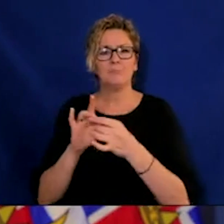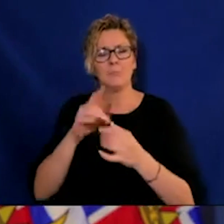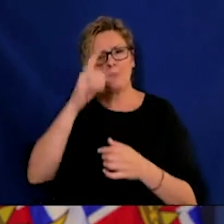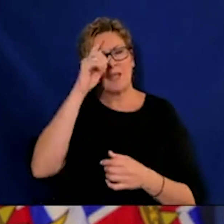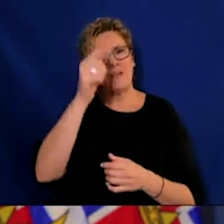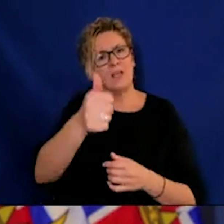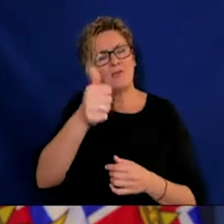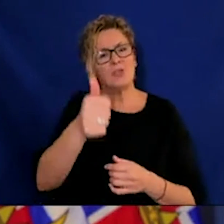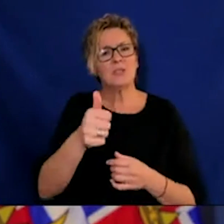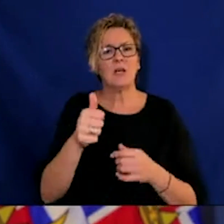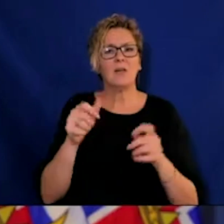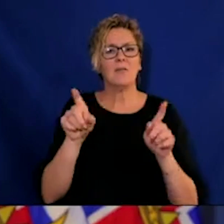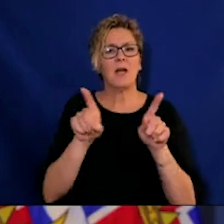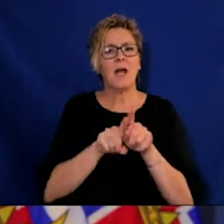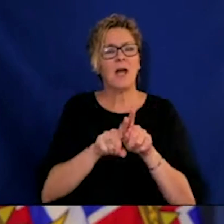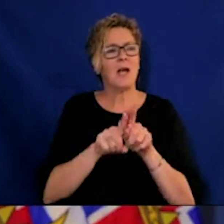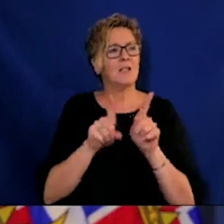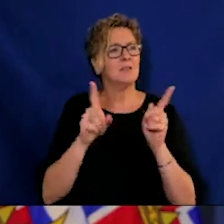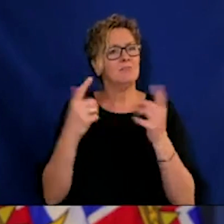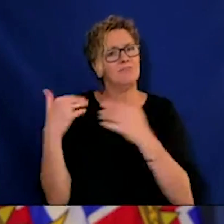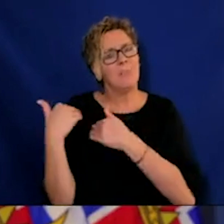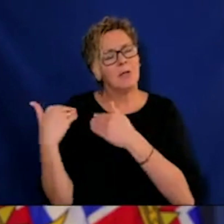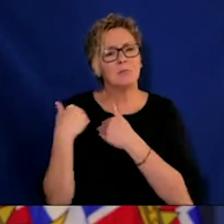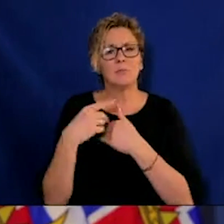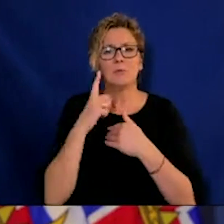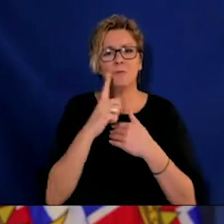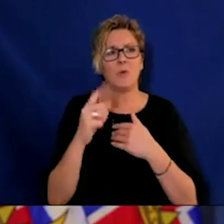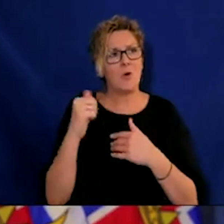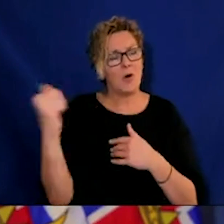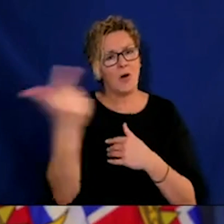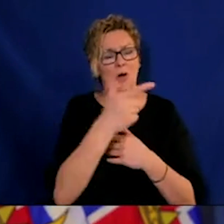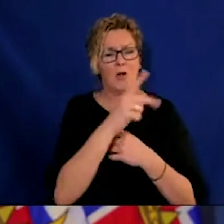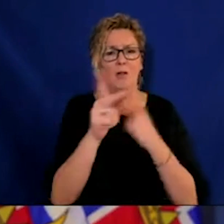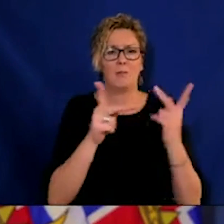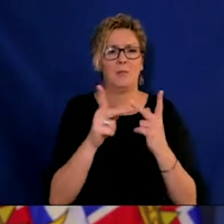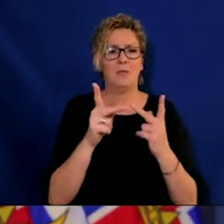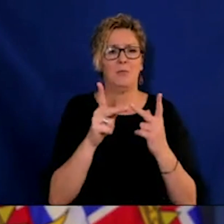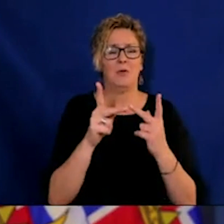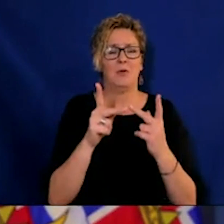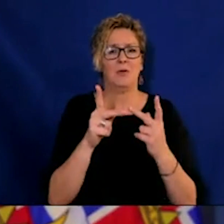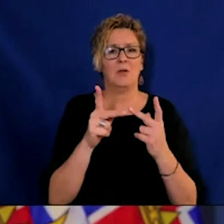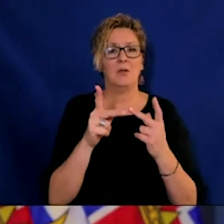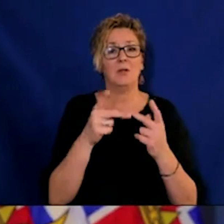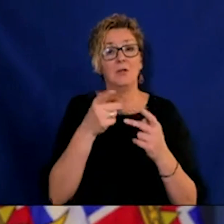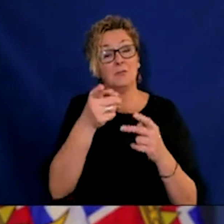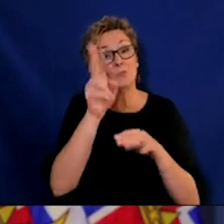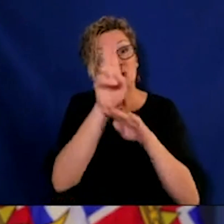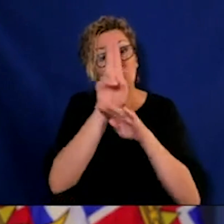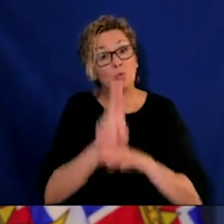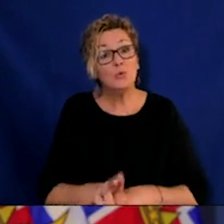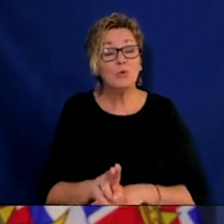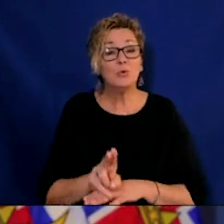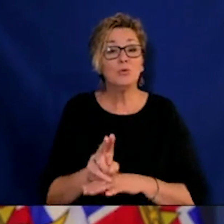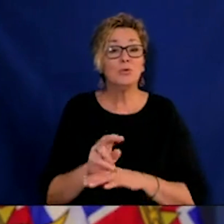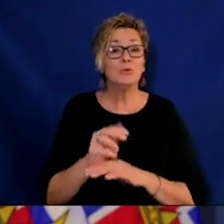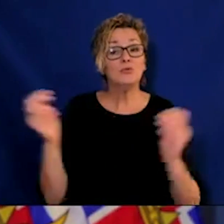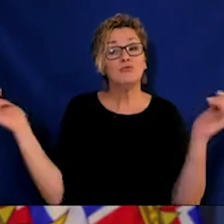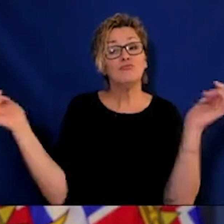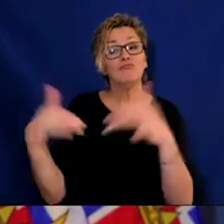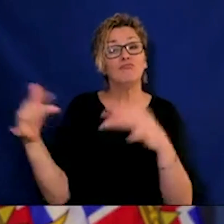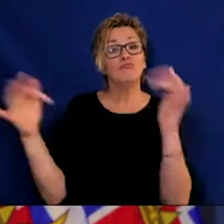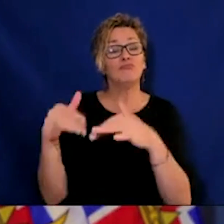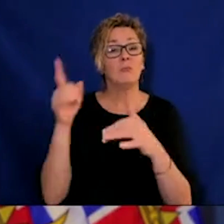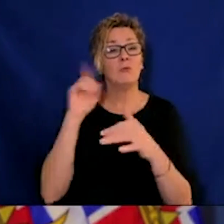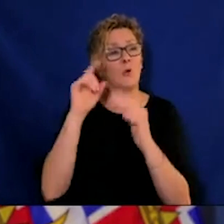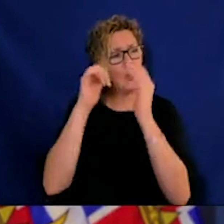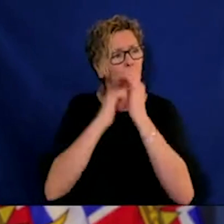with traditional worship services that are beloved, after all, is something that's very encouraging. And I have to say,